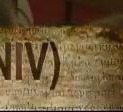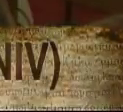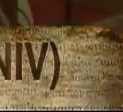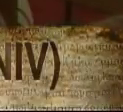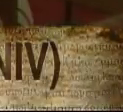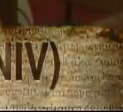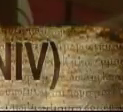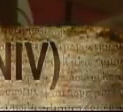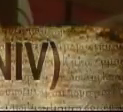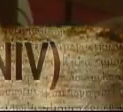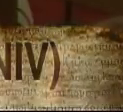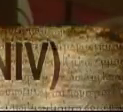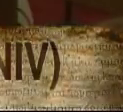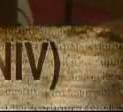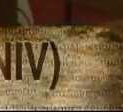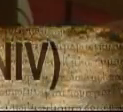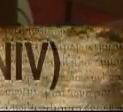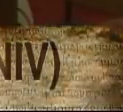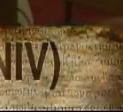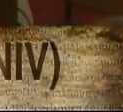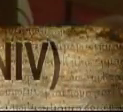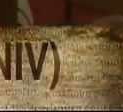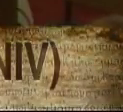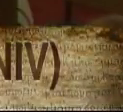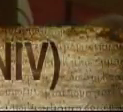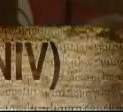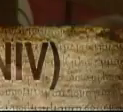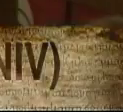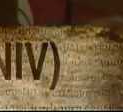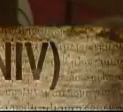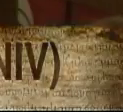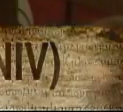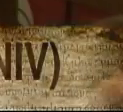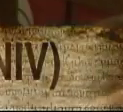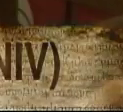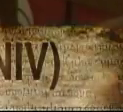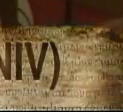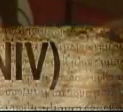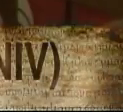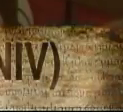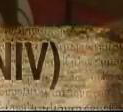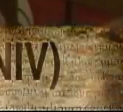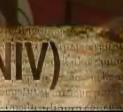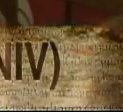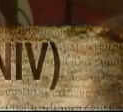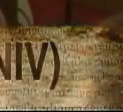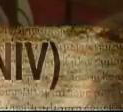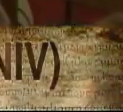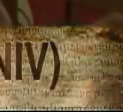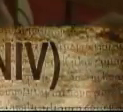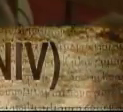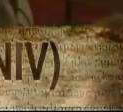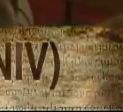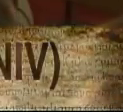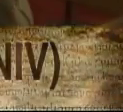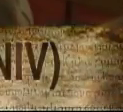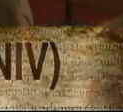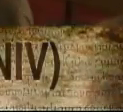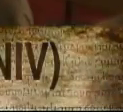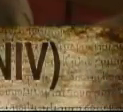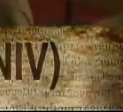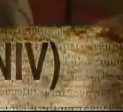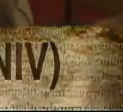repay, says the Lord. On the contrary, if your enemy is hungry, feed him. If he is thirsty, give